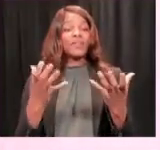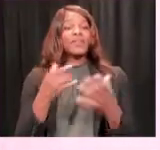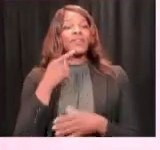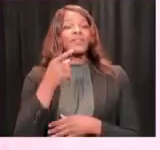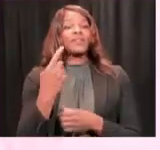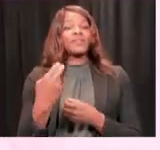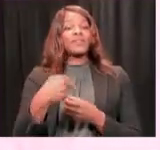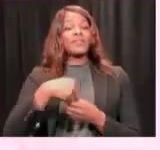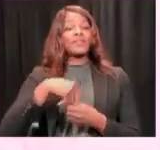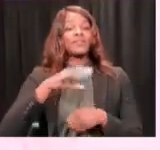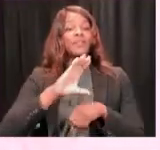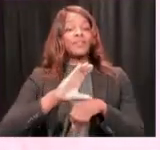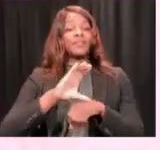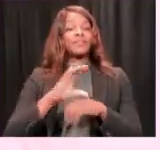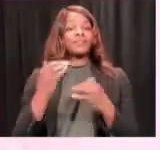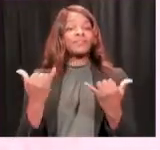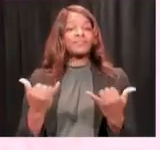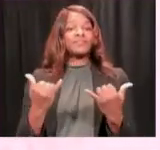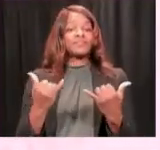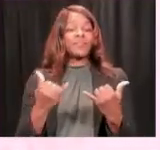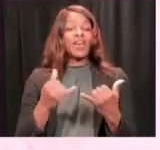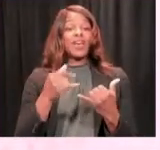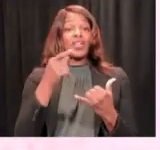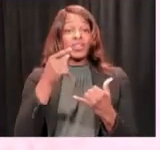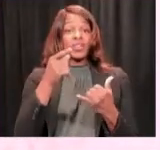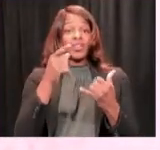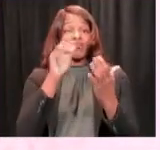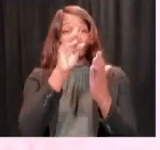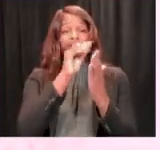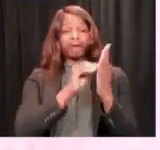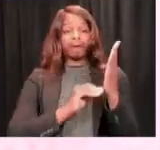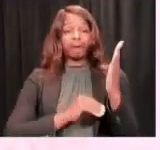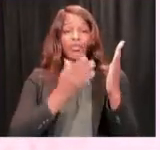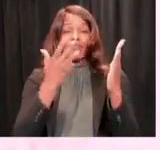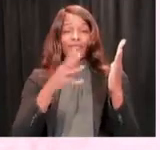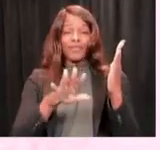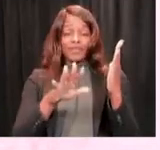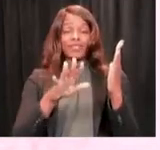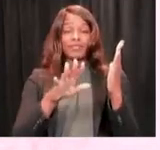I want you to join our church right now. Once you fill that out, we will follow up with